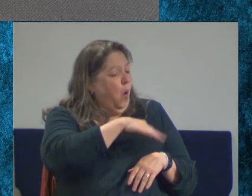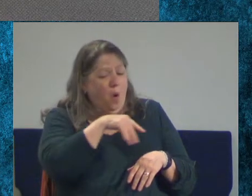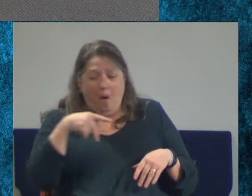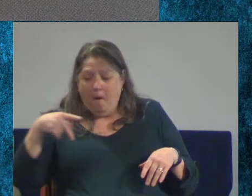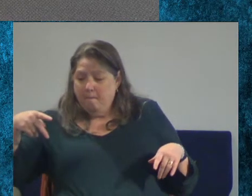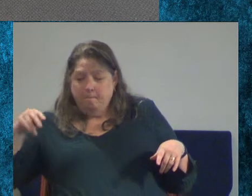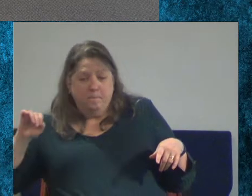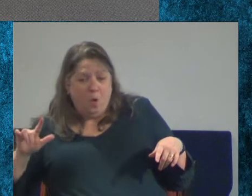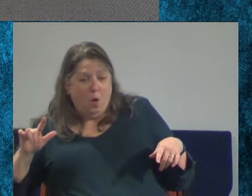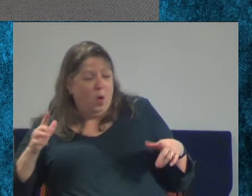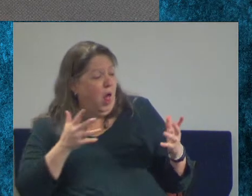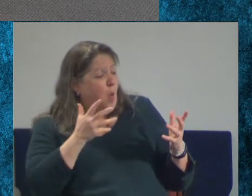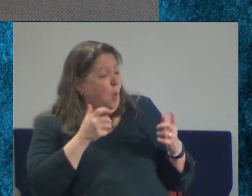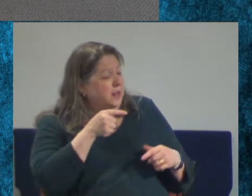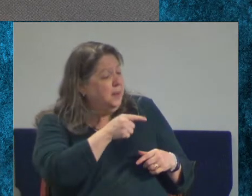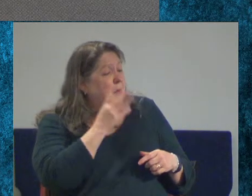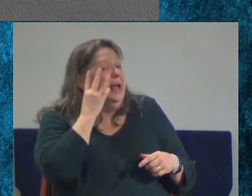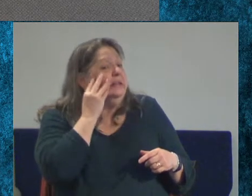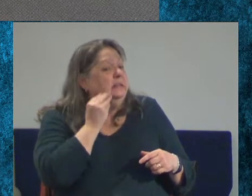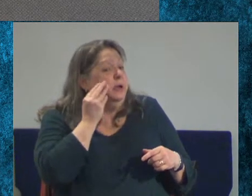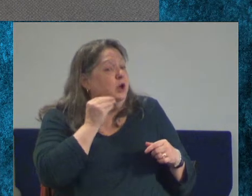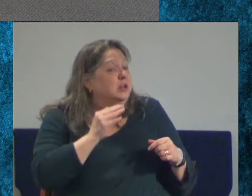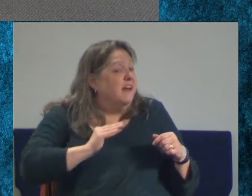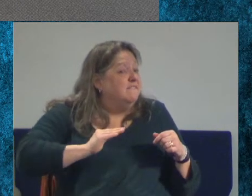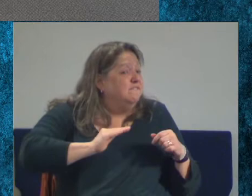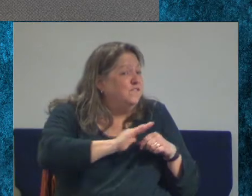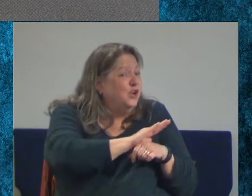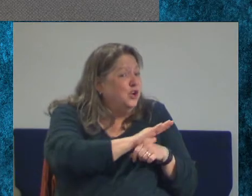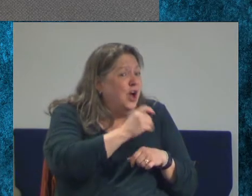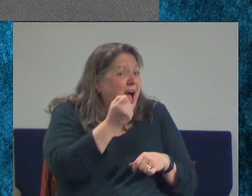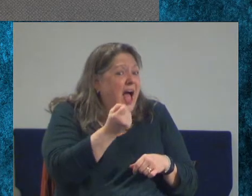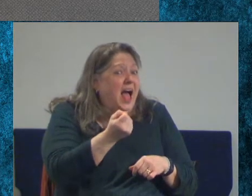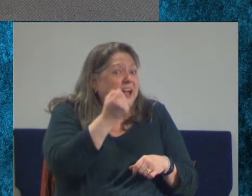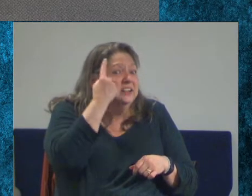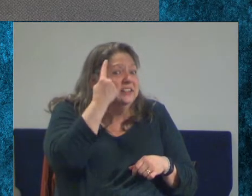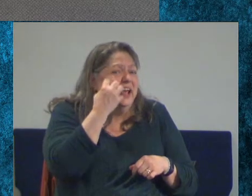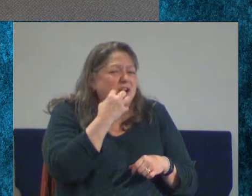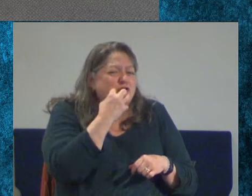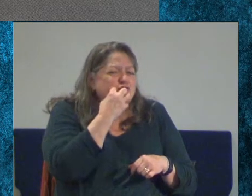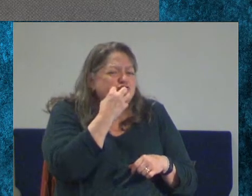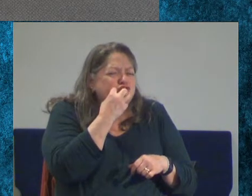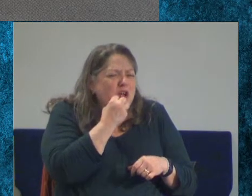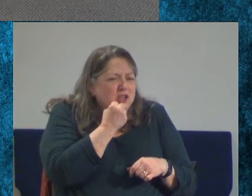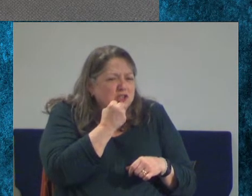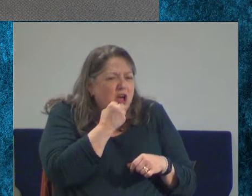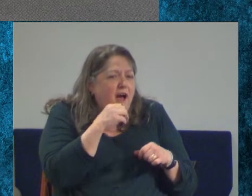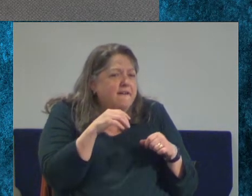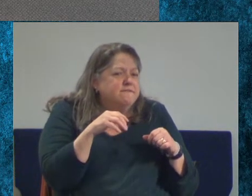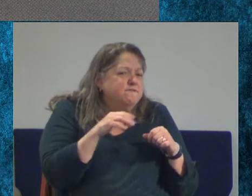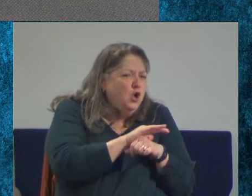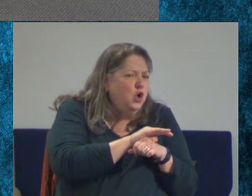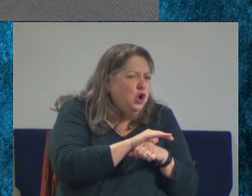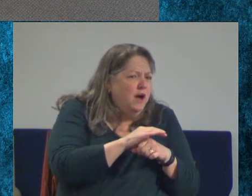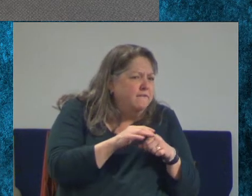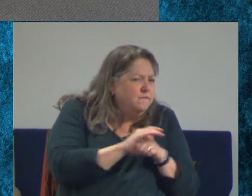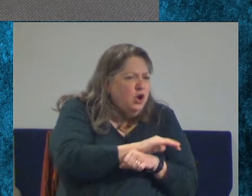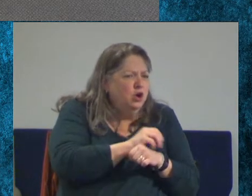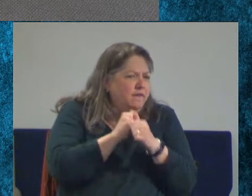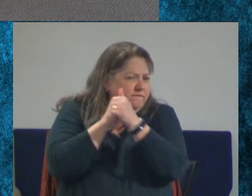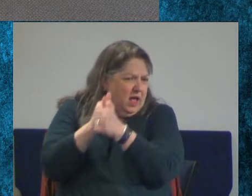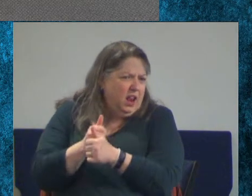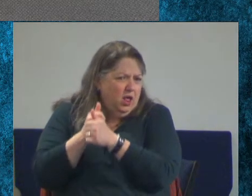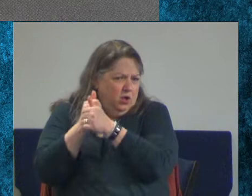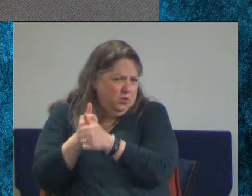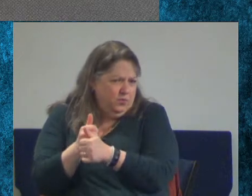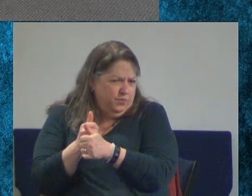wants Philemon to experience and to understand the treasures of what it means to be a true follower of Jesus